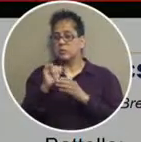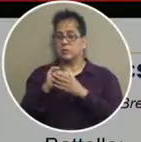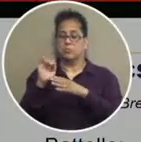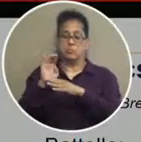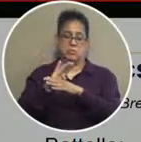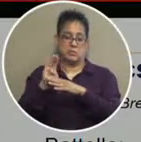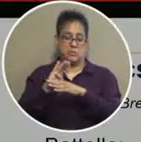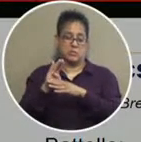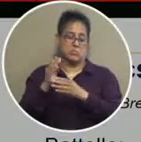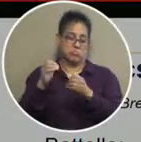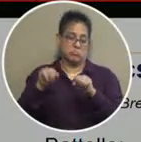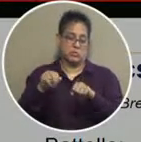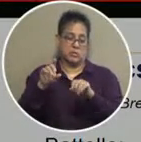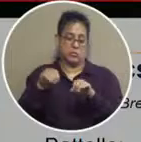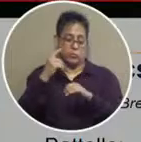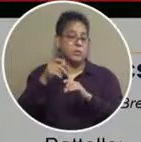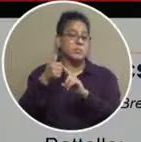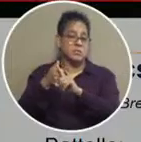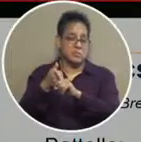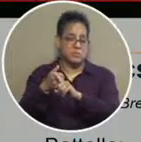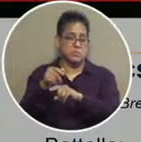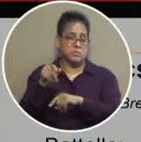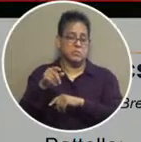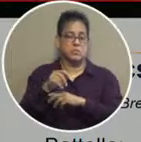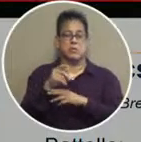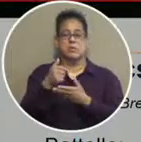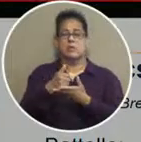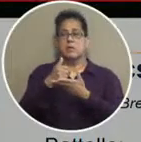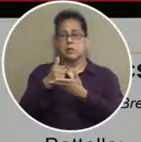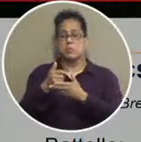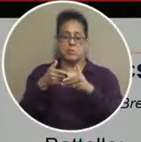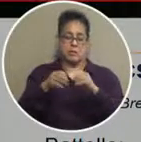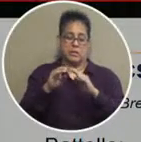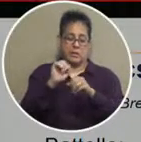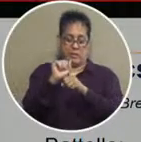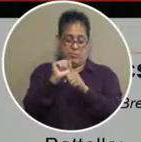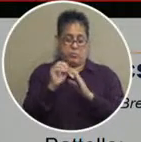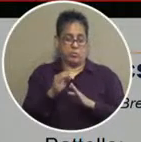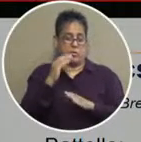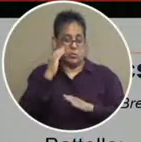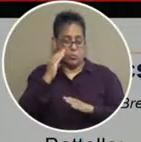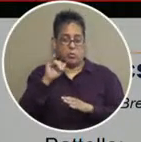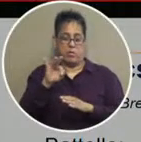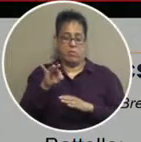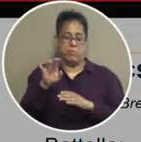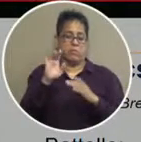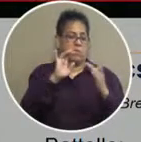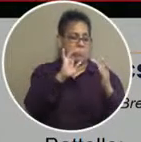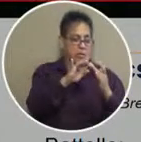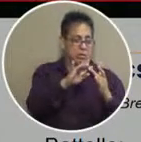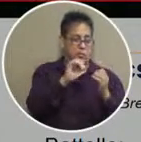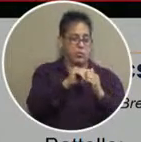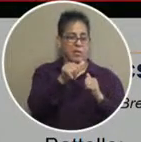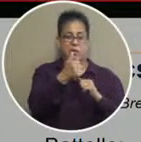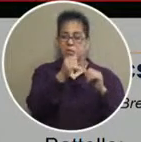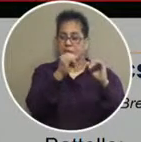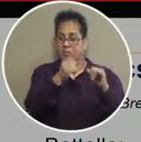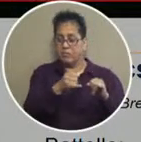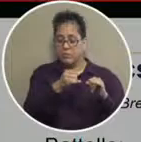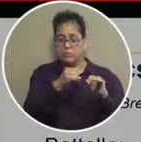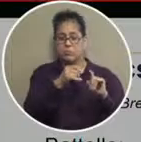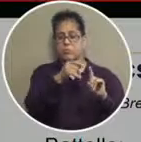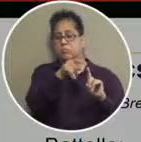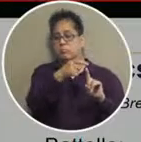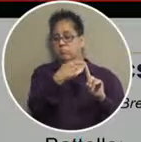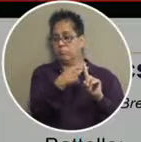could potentially do for themselves to help let employees know if they have come in contact with another individual